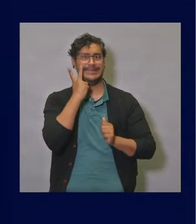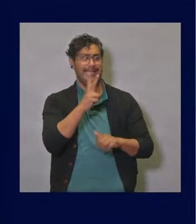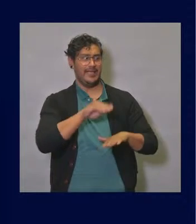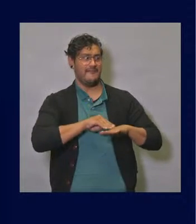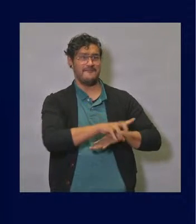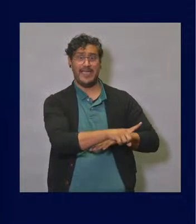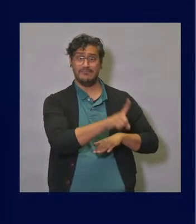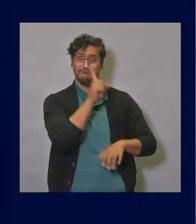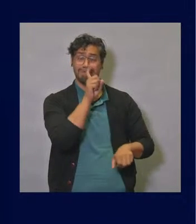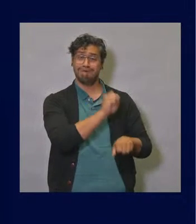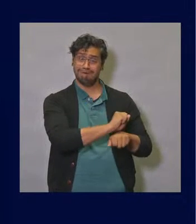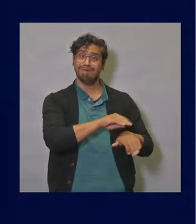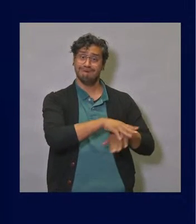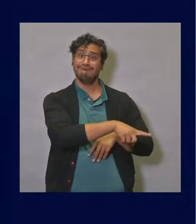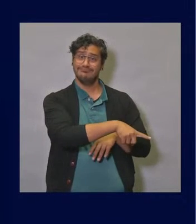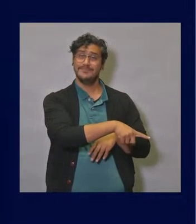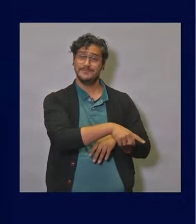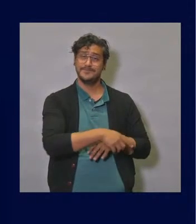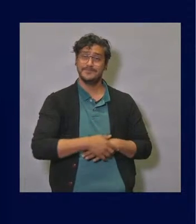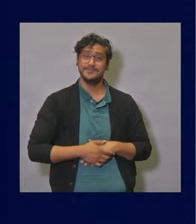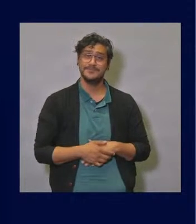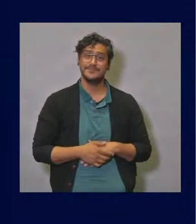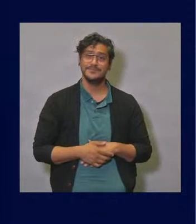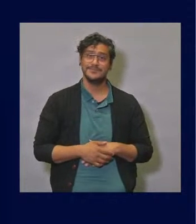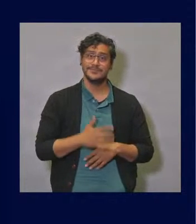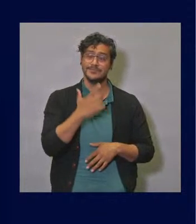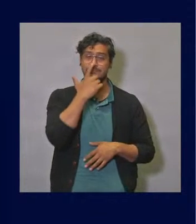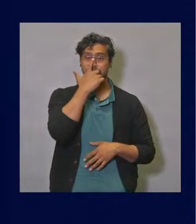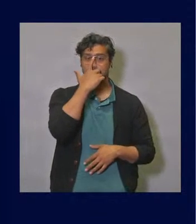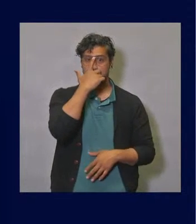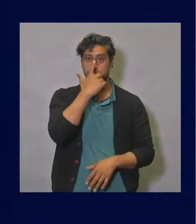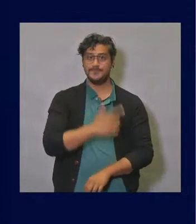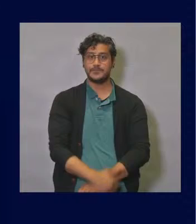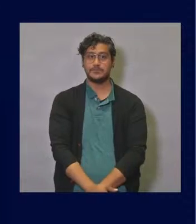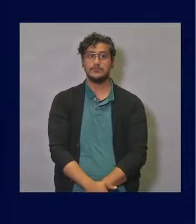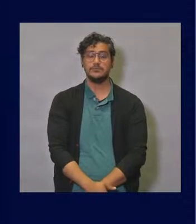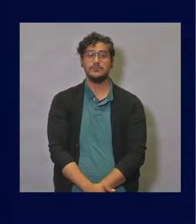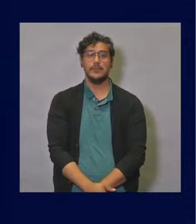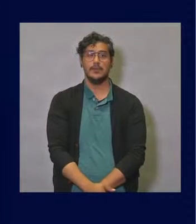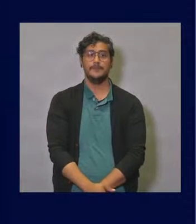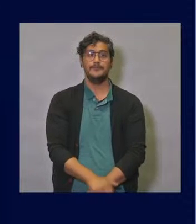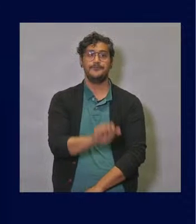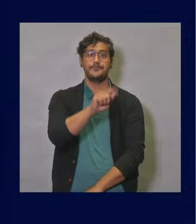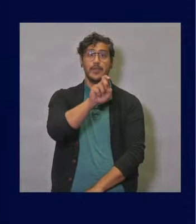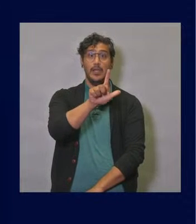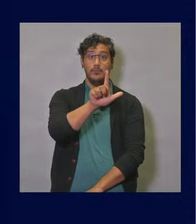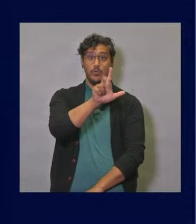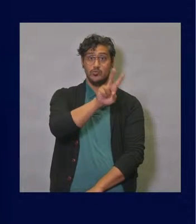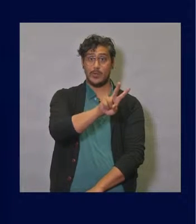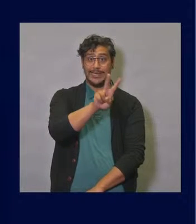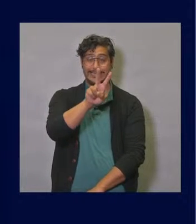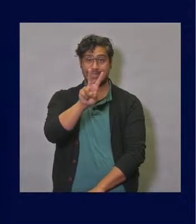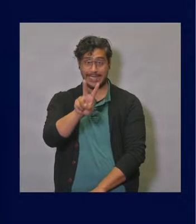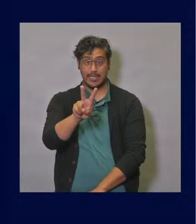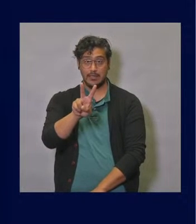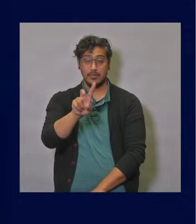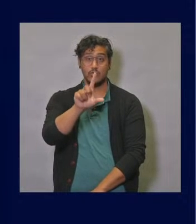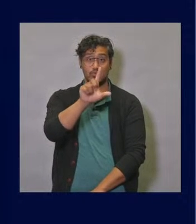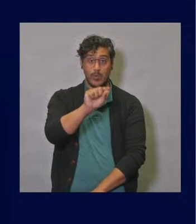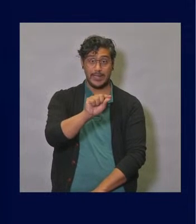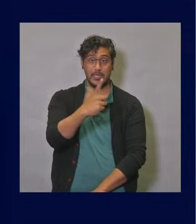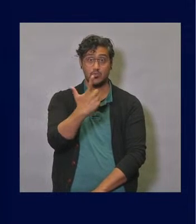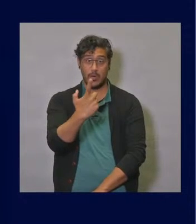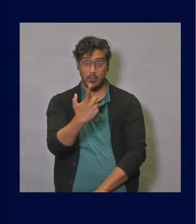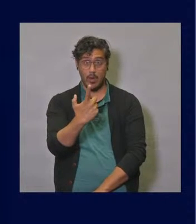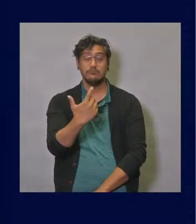all across our communities. I'll take the next slide. As of April 22nd,